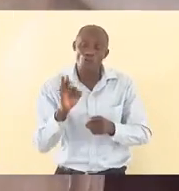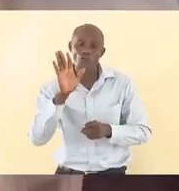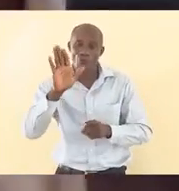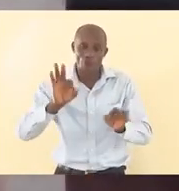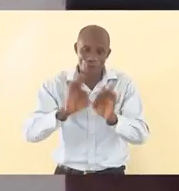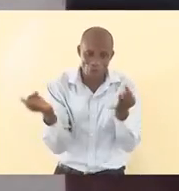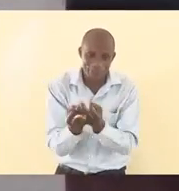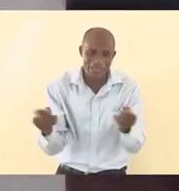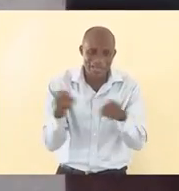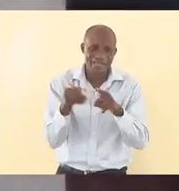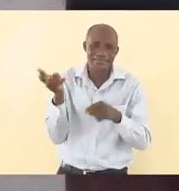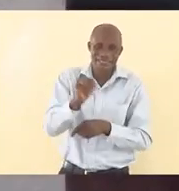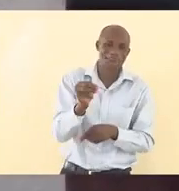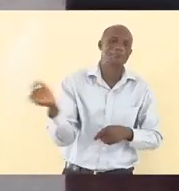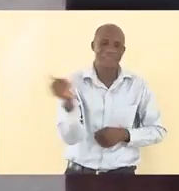they.